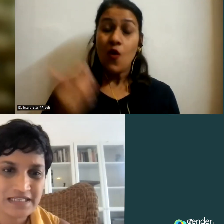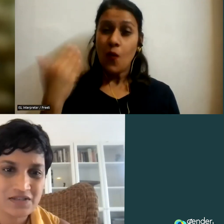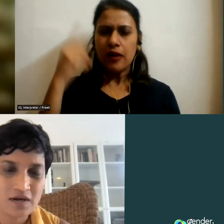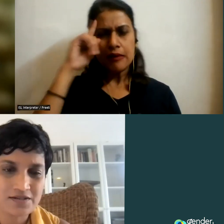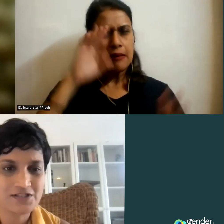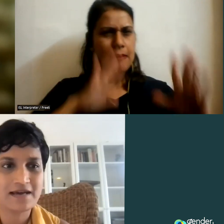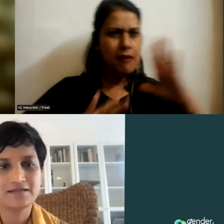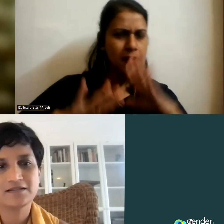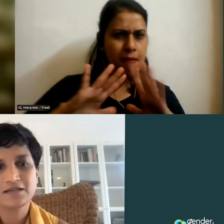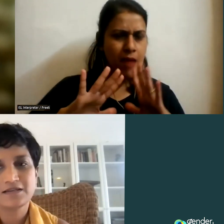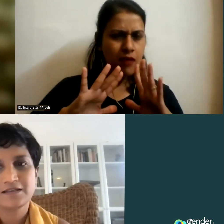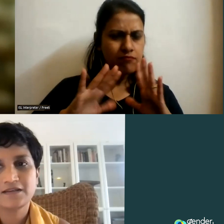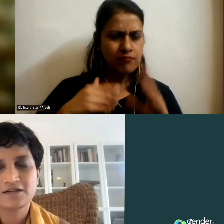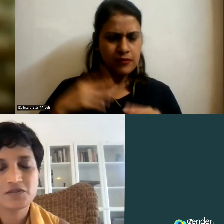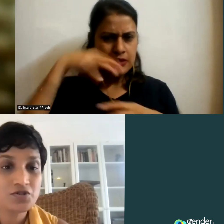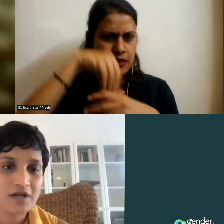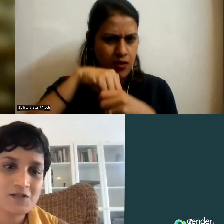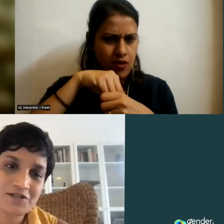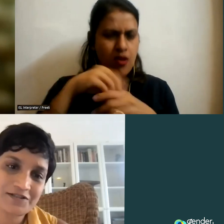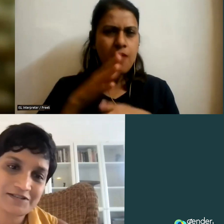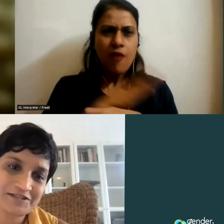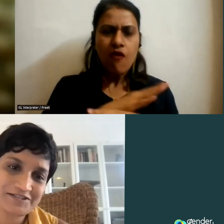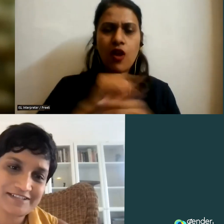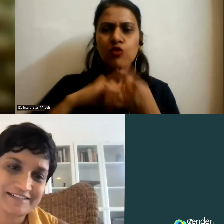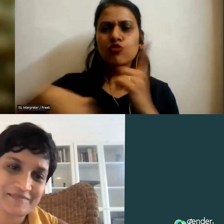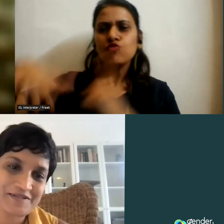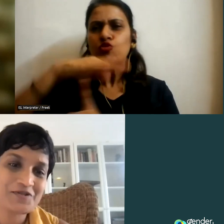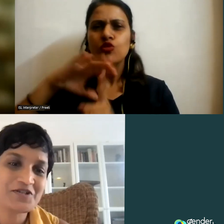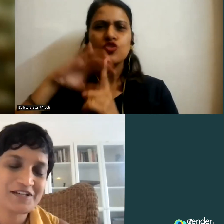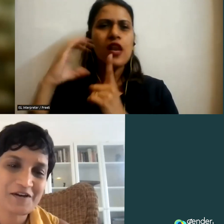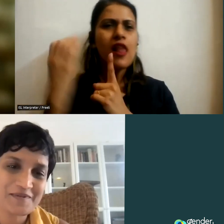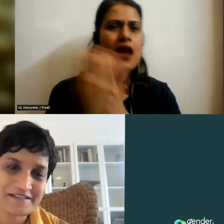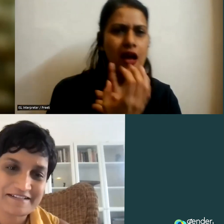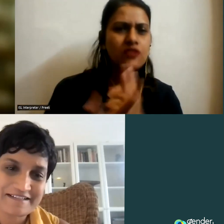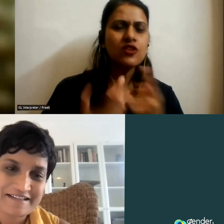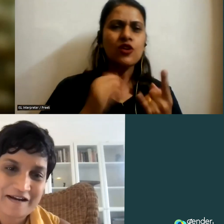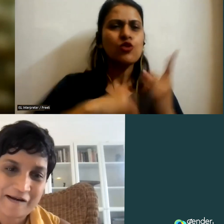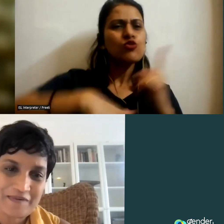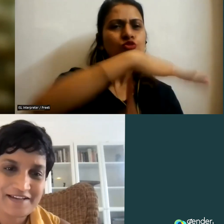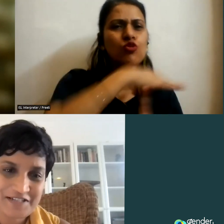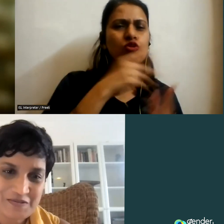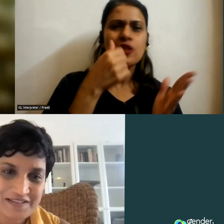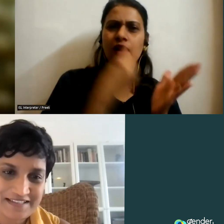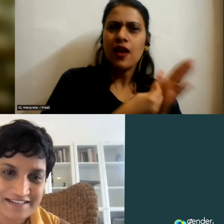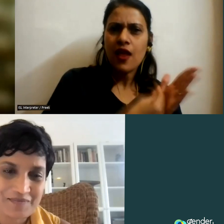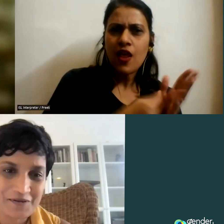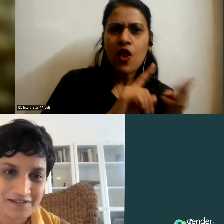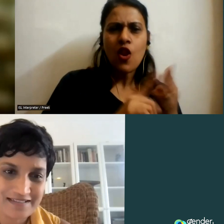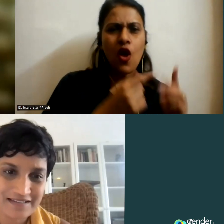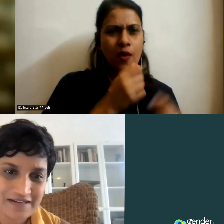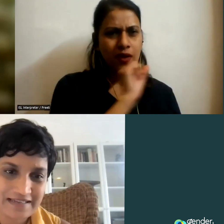it's really to understand the socio-cultural and socioeconomic layers within